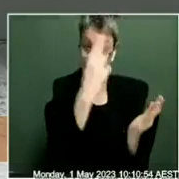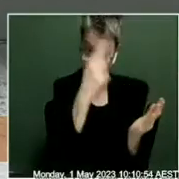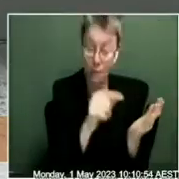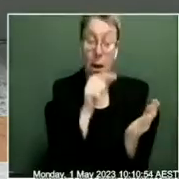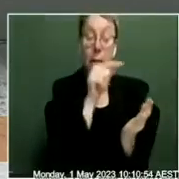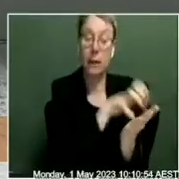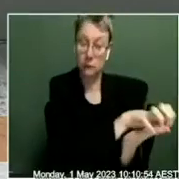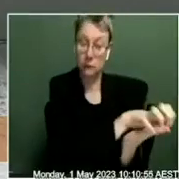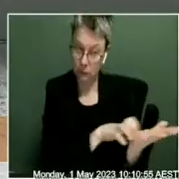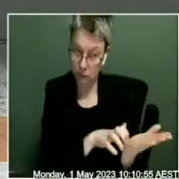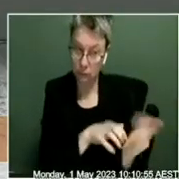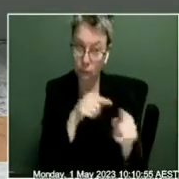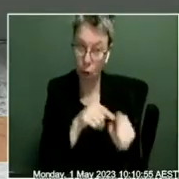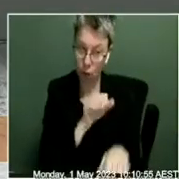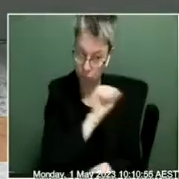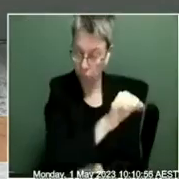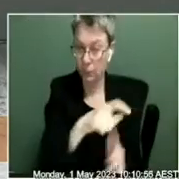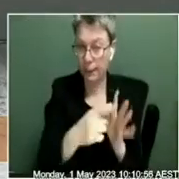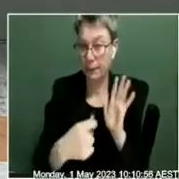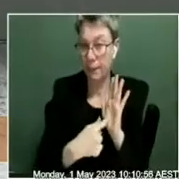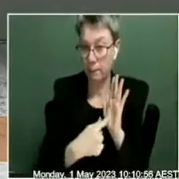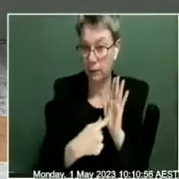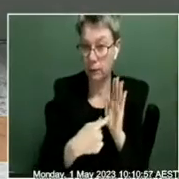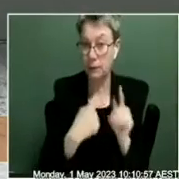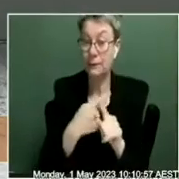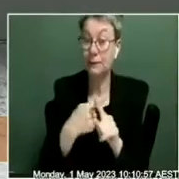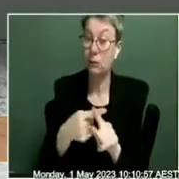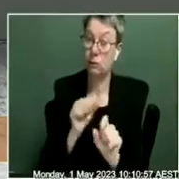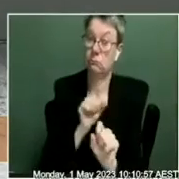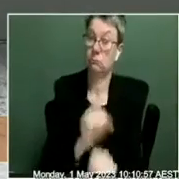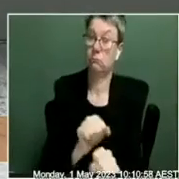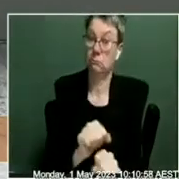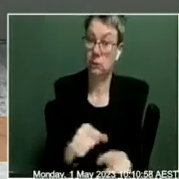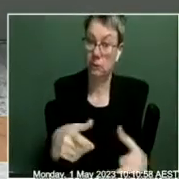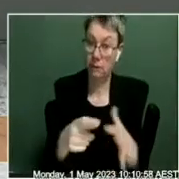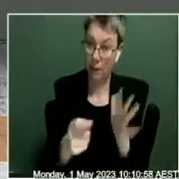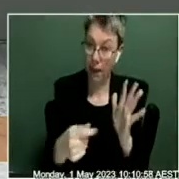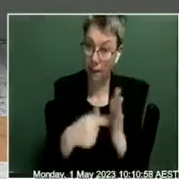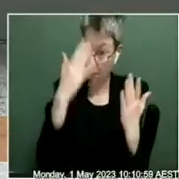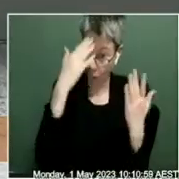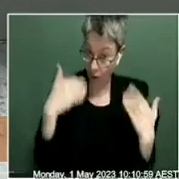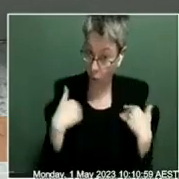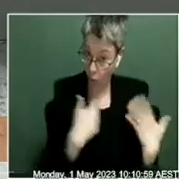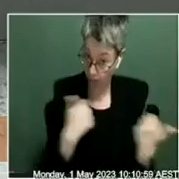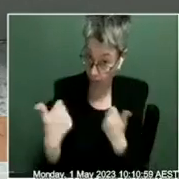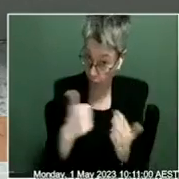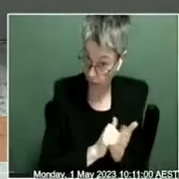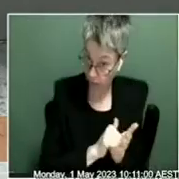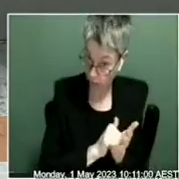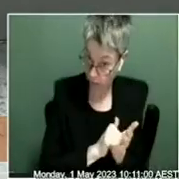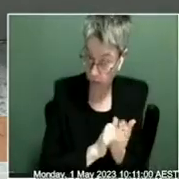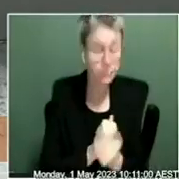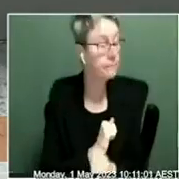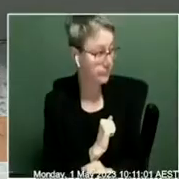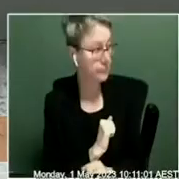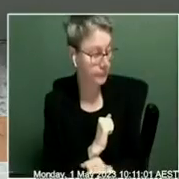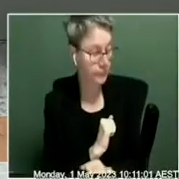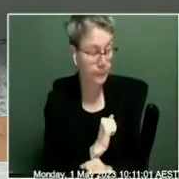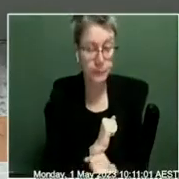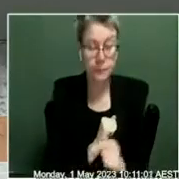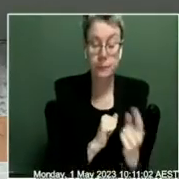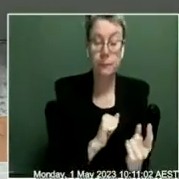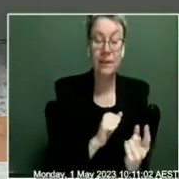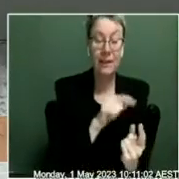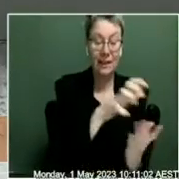right? Right. They have been informed by staff's first-hand professional experience and observations and by data